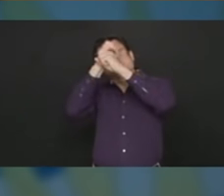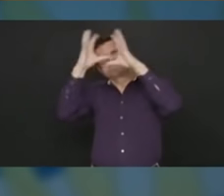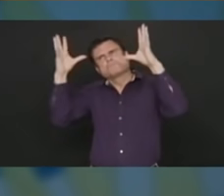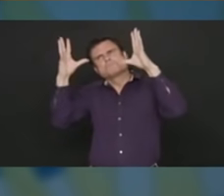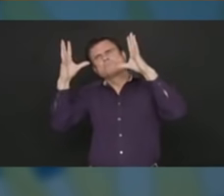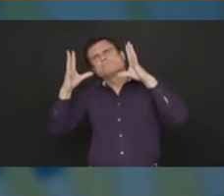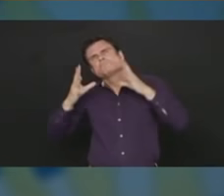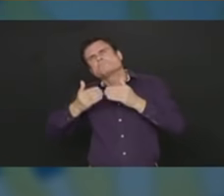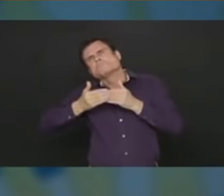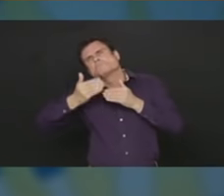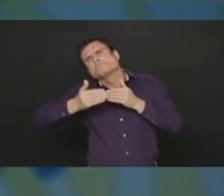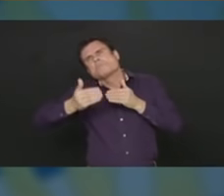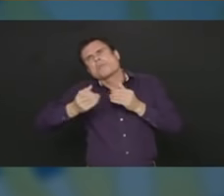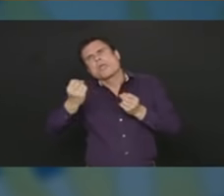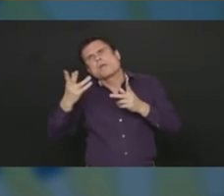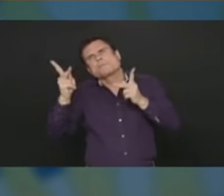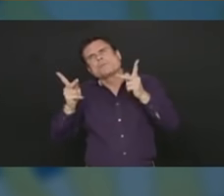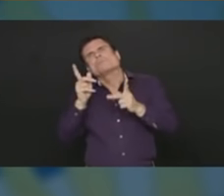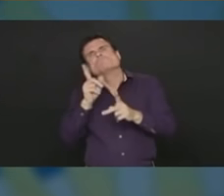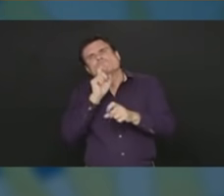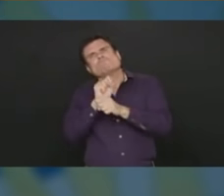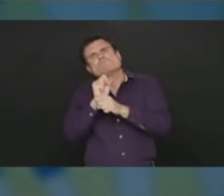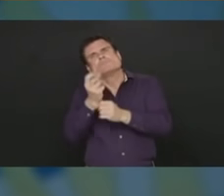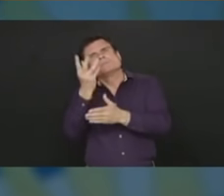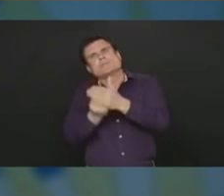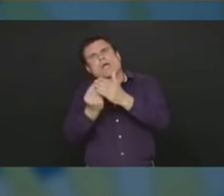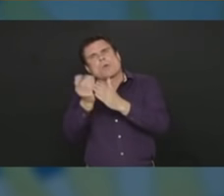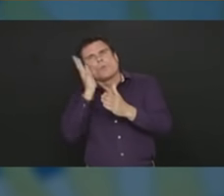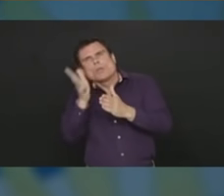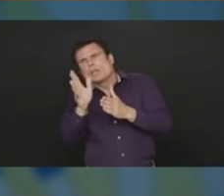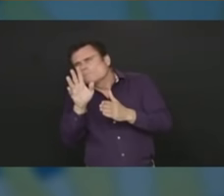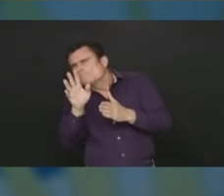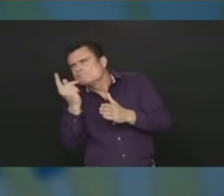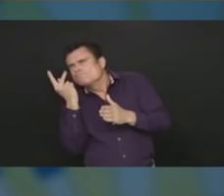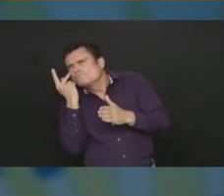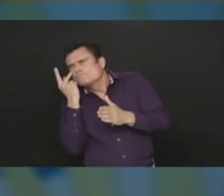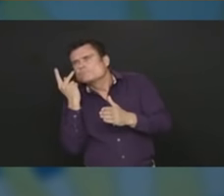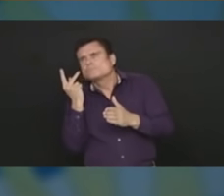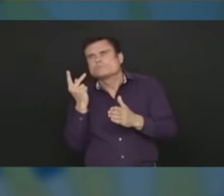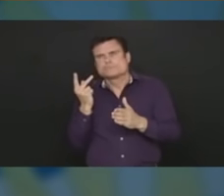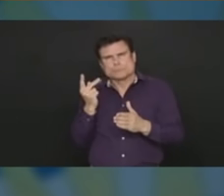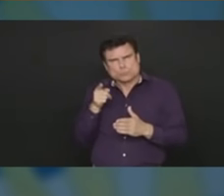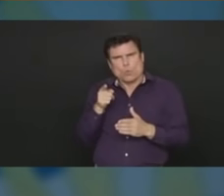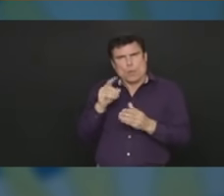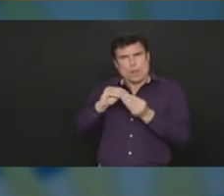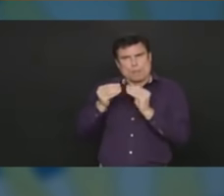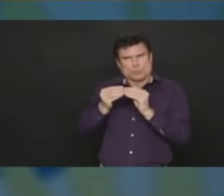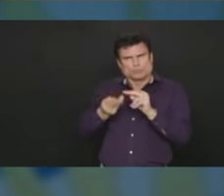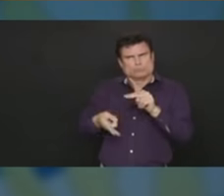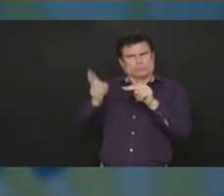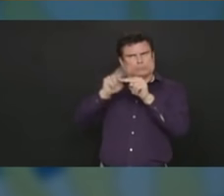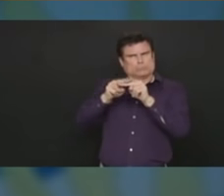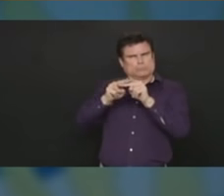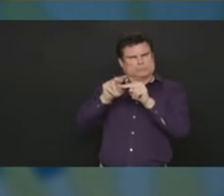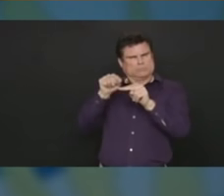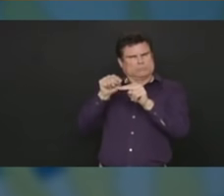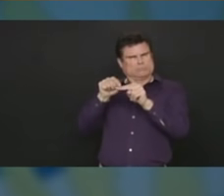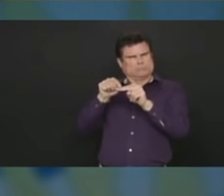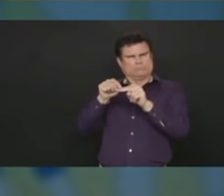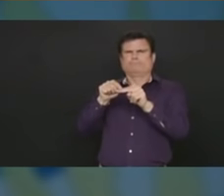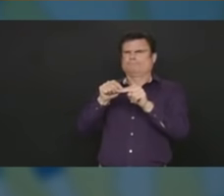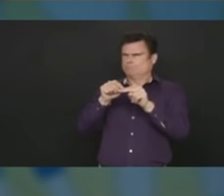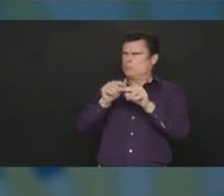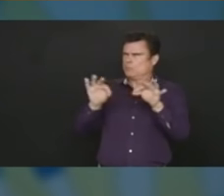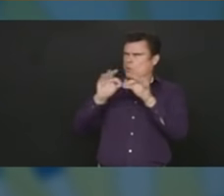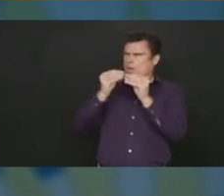very stable measure in our community. And on most days of the year, about 115 people die in British